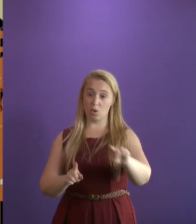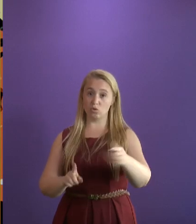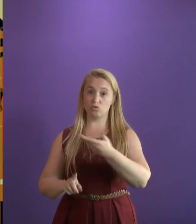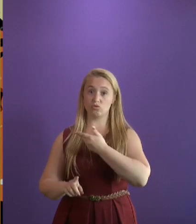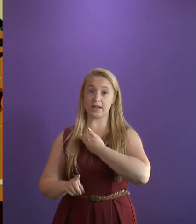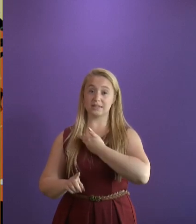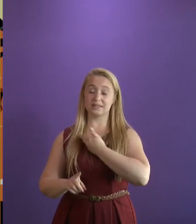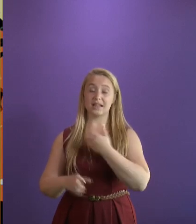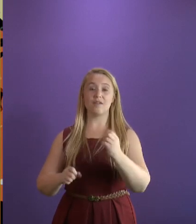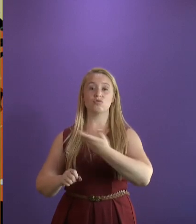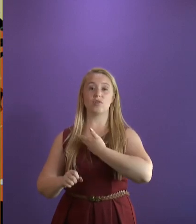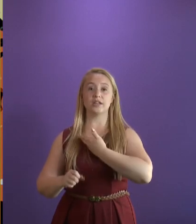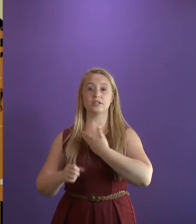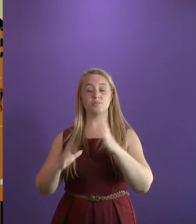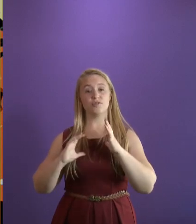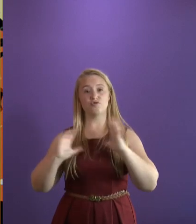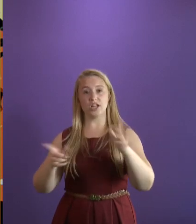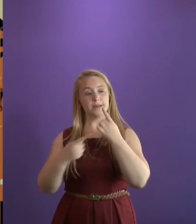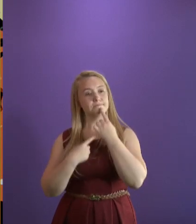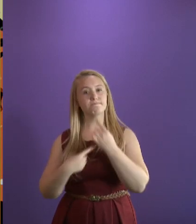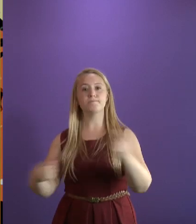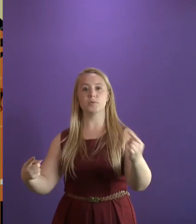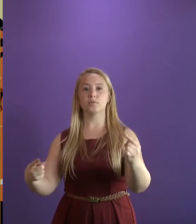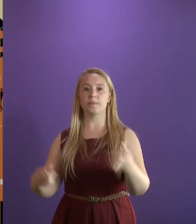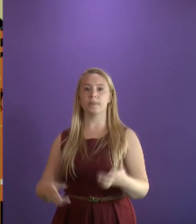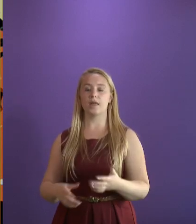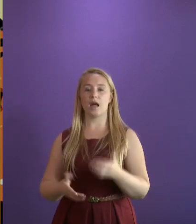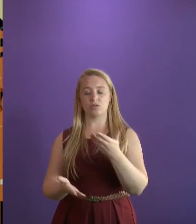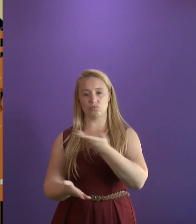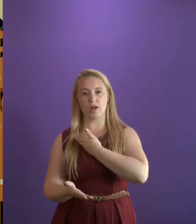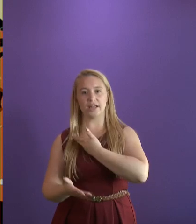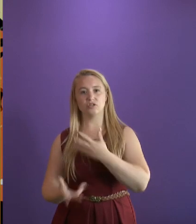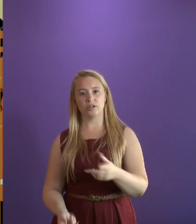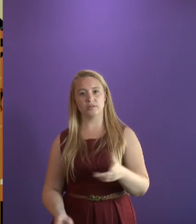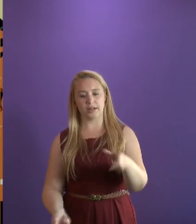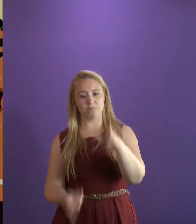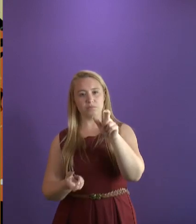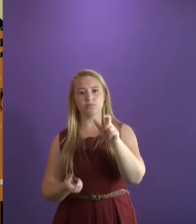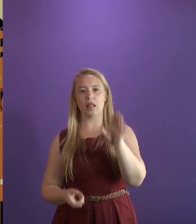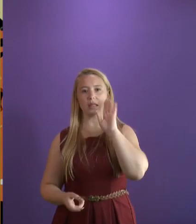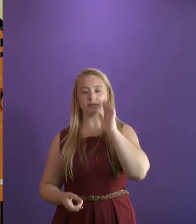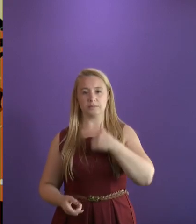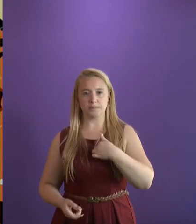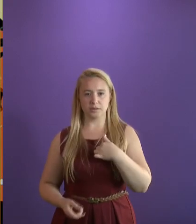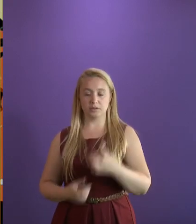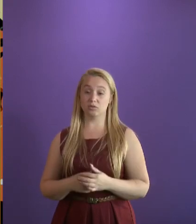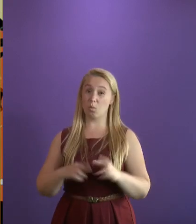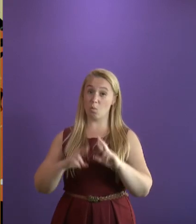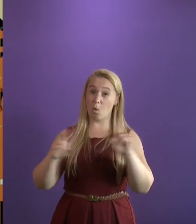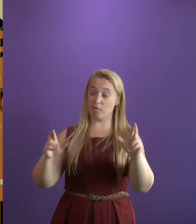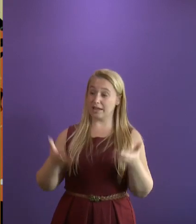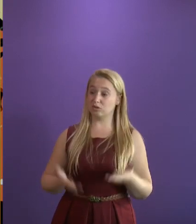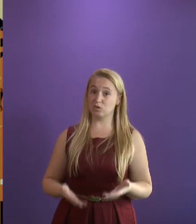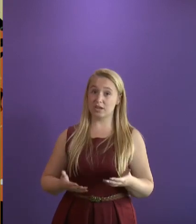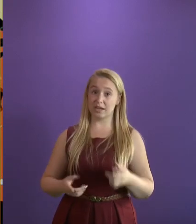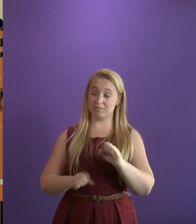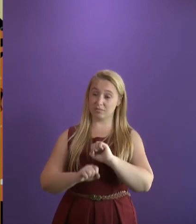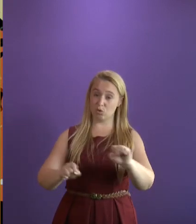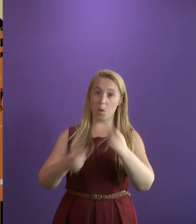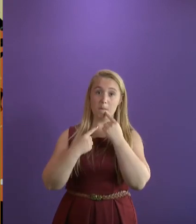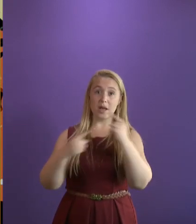speak freely and the right to be heard. I am hoping you are going to be heard in this chamber today, heard across chambers across the whole